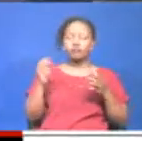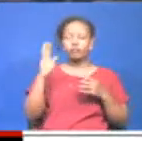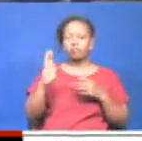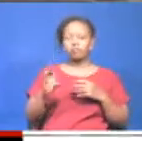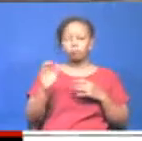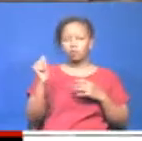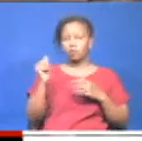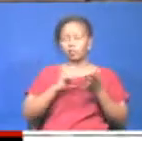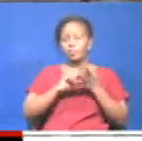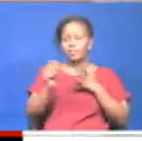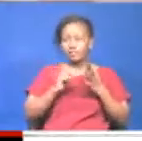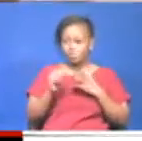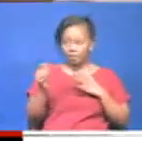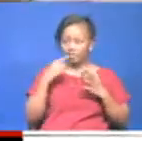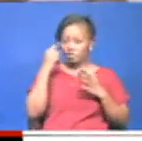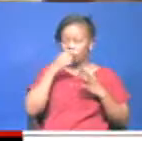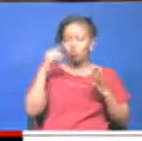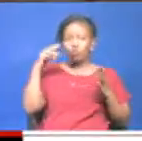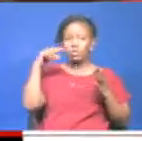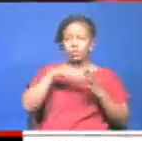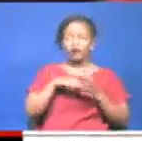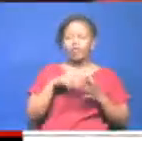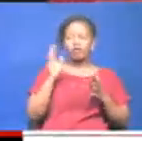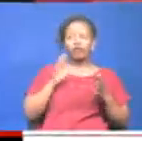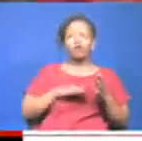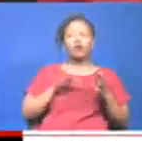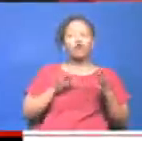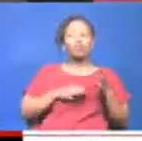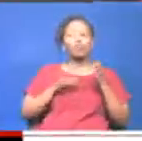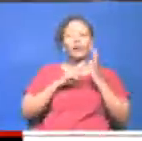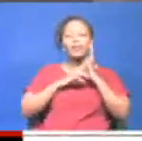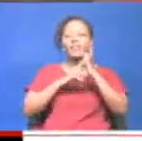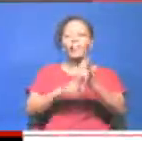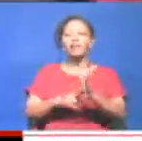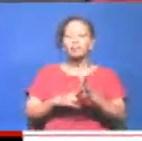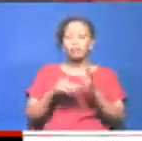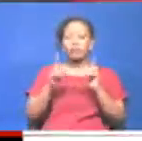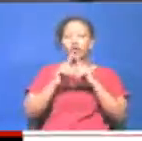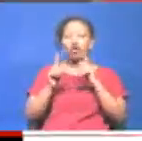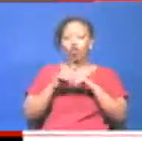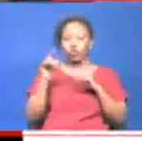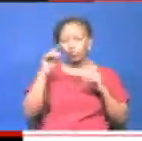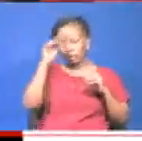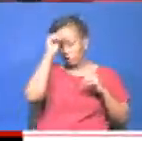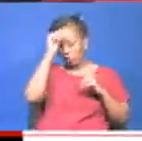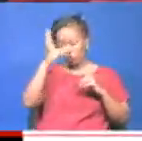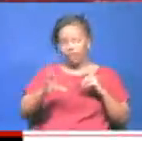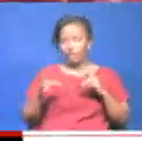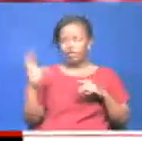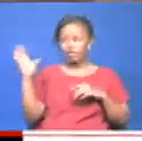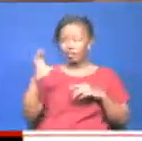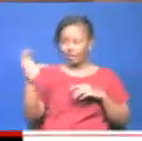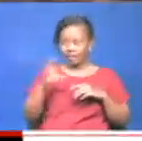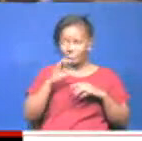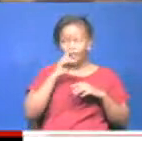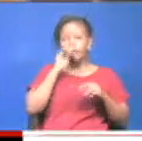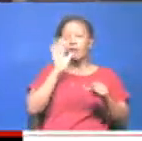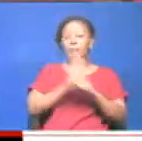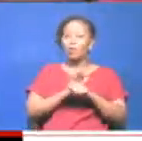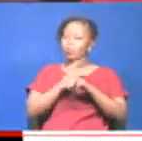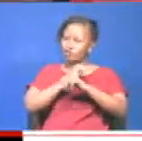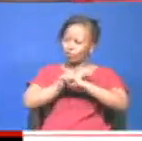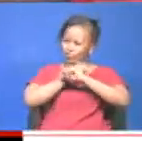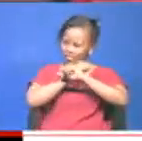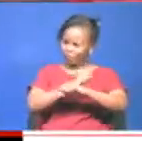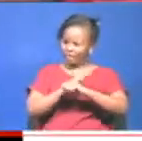County Woman Representative seat, Mumina Bonaya, and the gubernatorial candidate, promised to safeguard the interests of